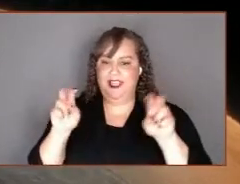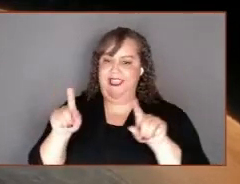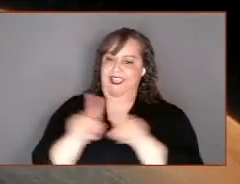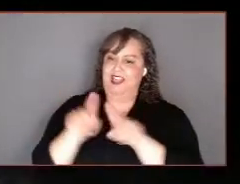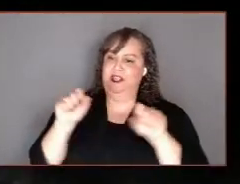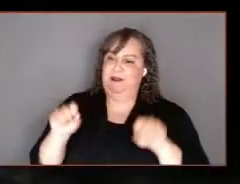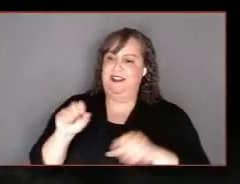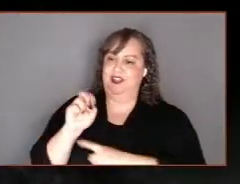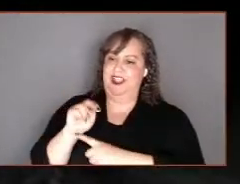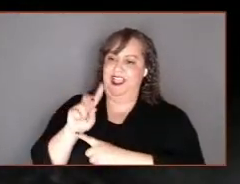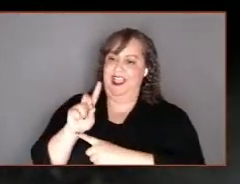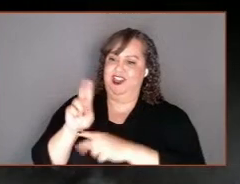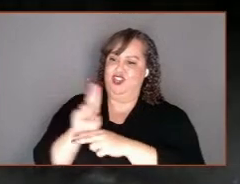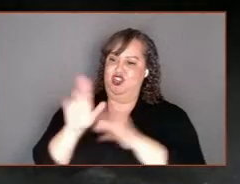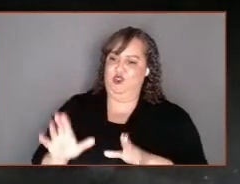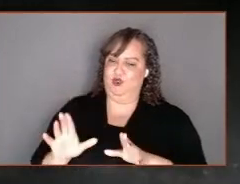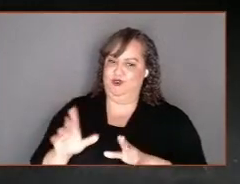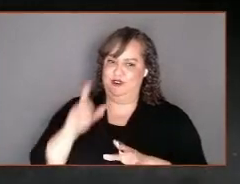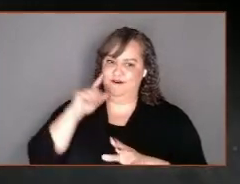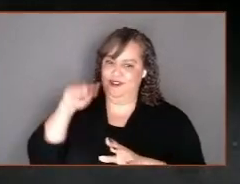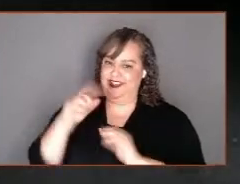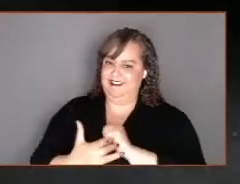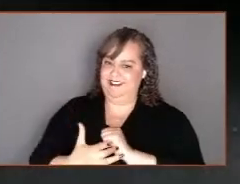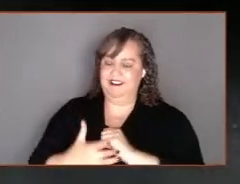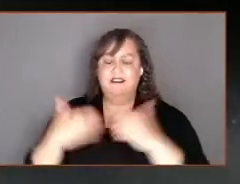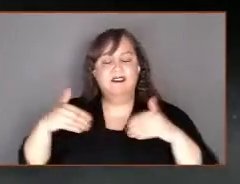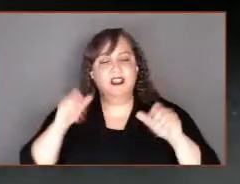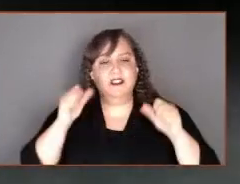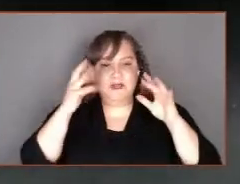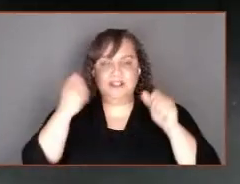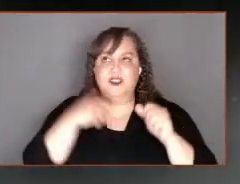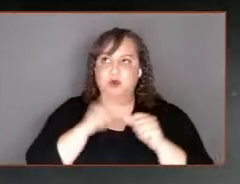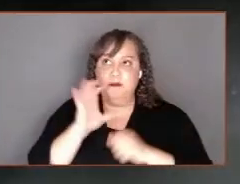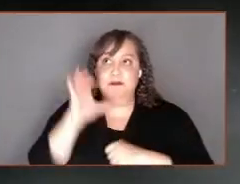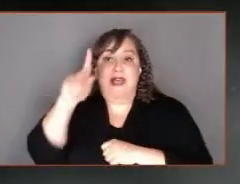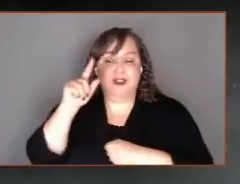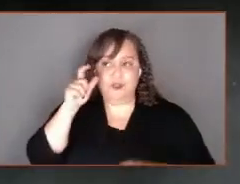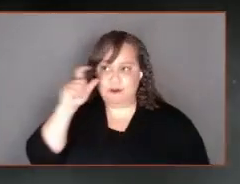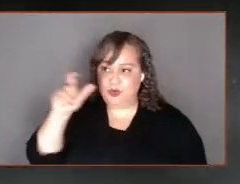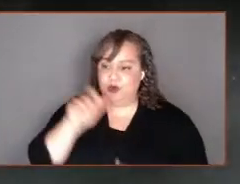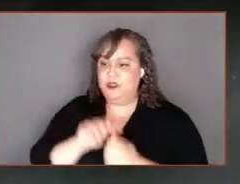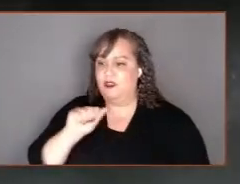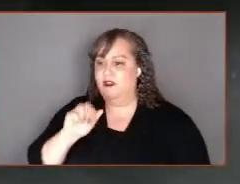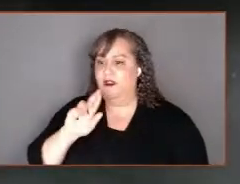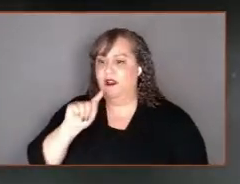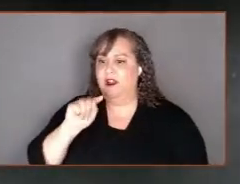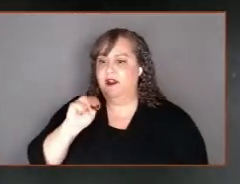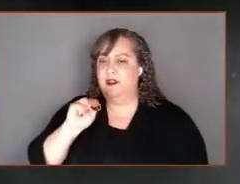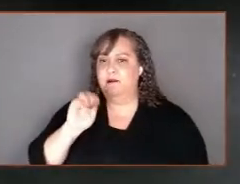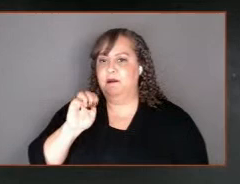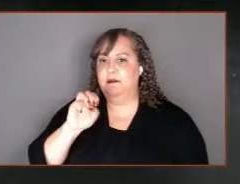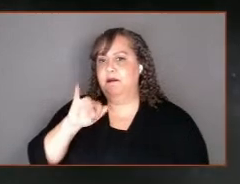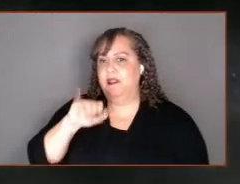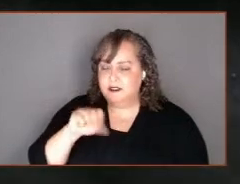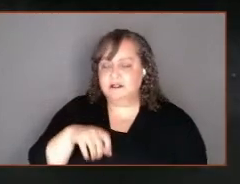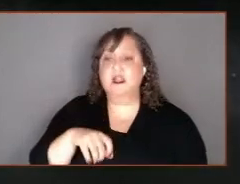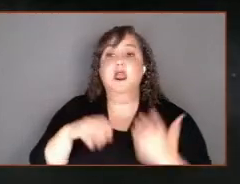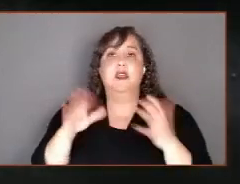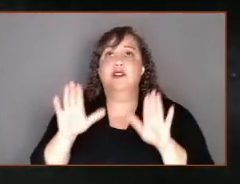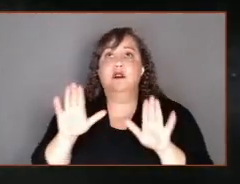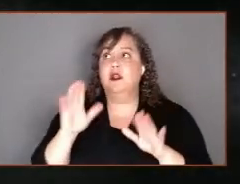we're going back to the moon with Artemis and the goals of the Artemis program. And so it's actually amazing that our generation is going to have a moon mission, a moon